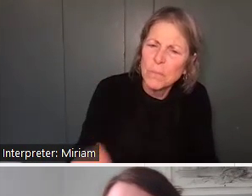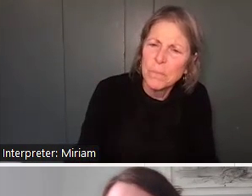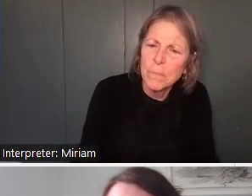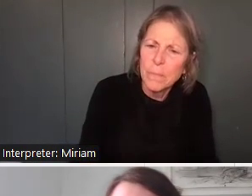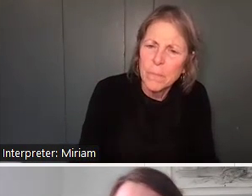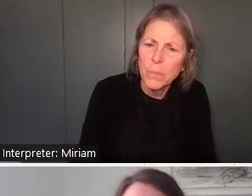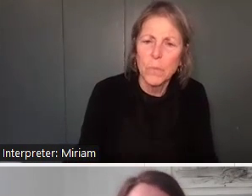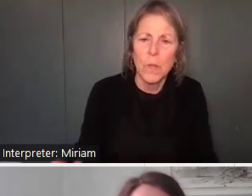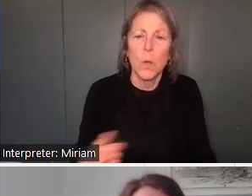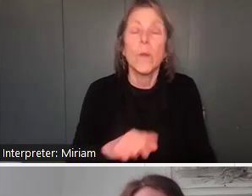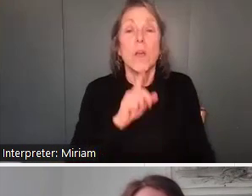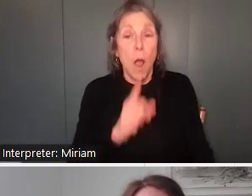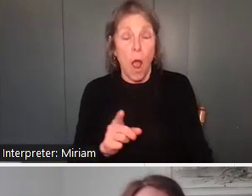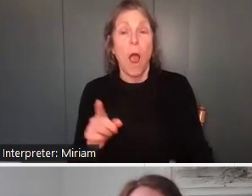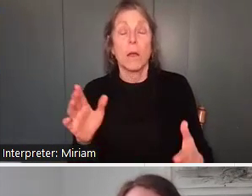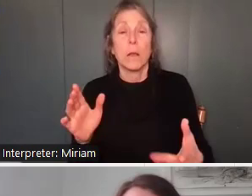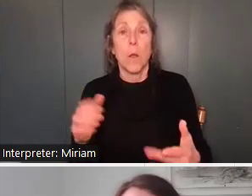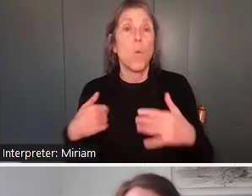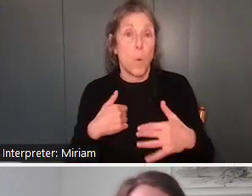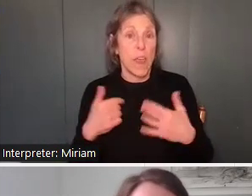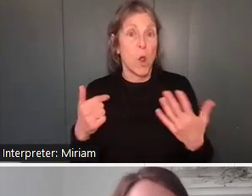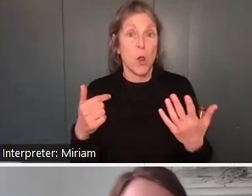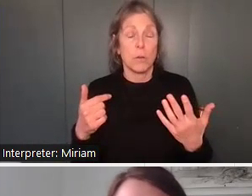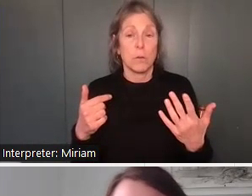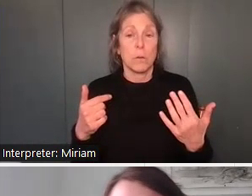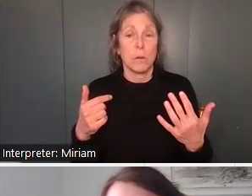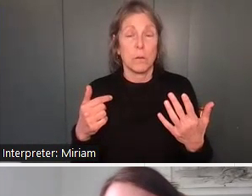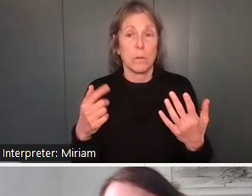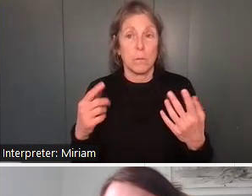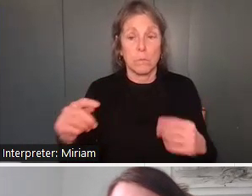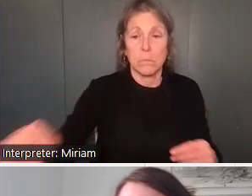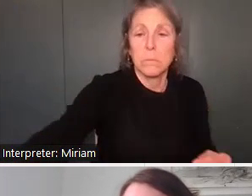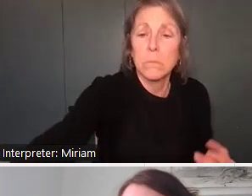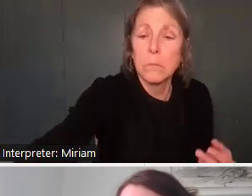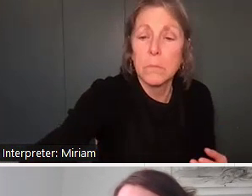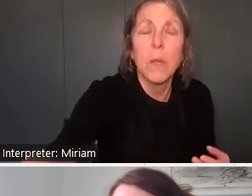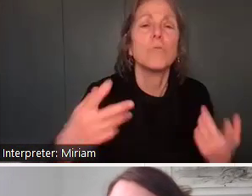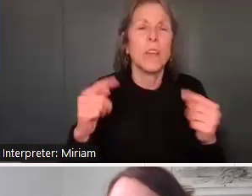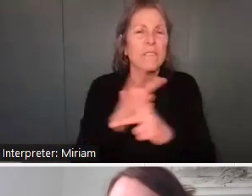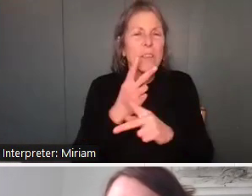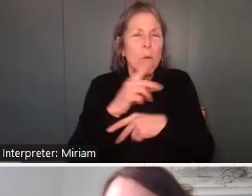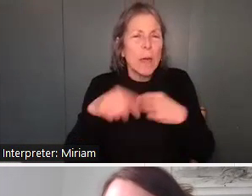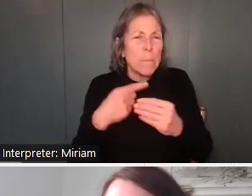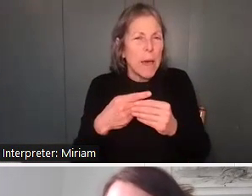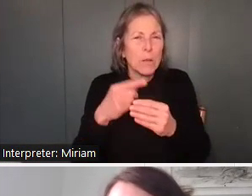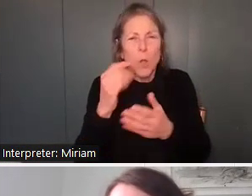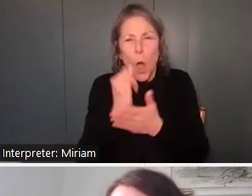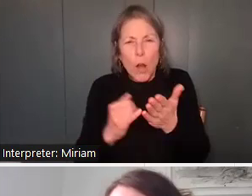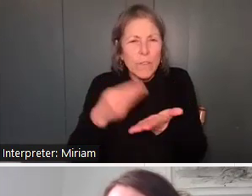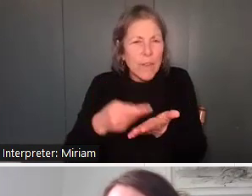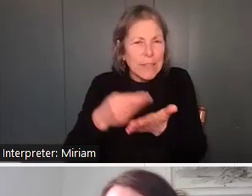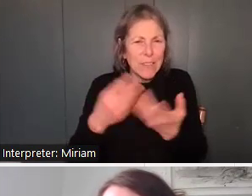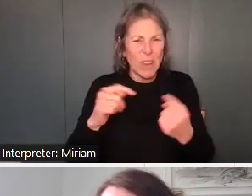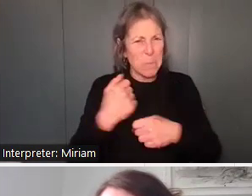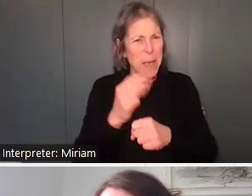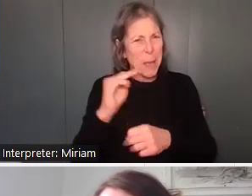Well, we're steering how percent for the arts funding is. We're kind of creating a map for how we want to be